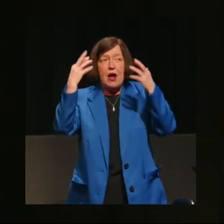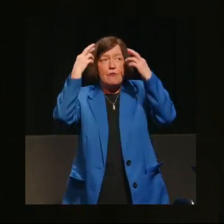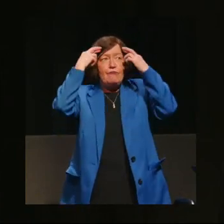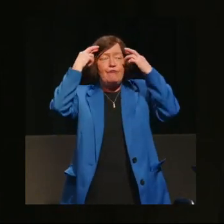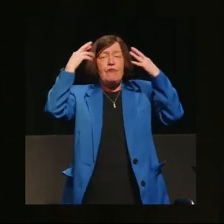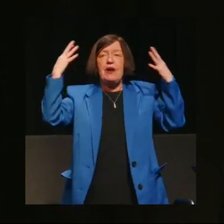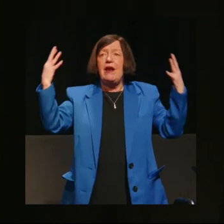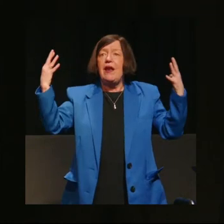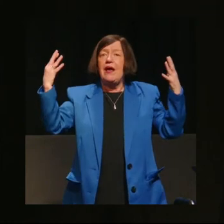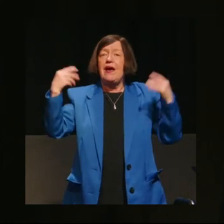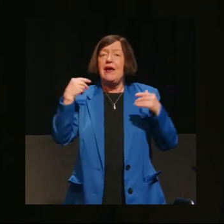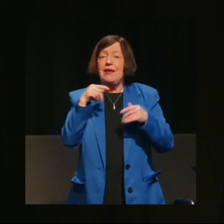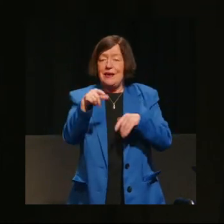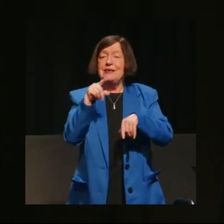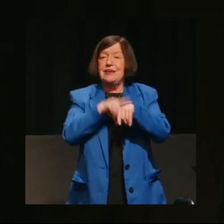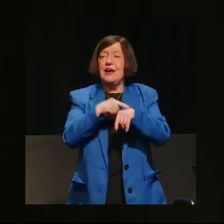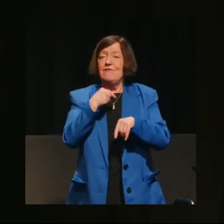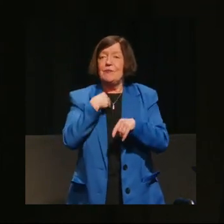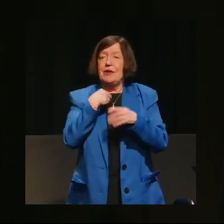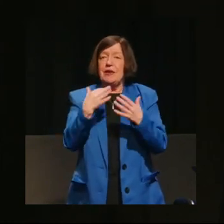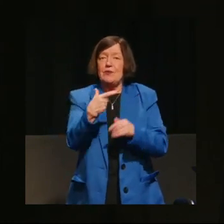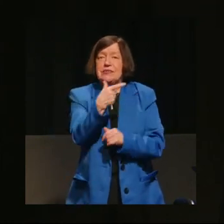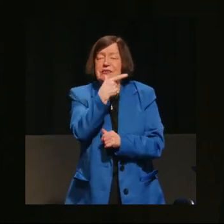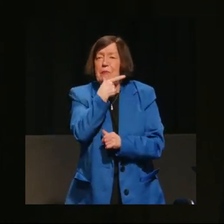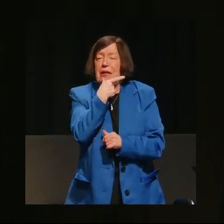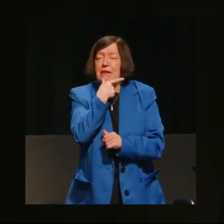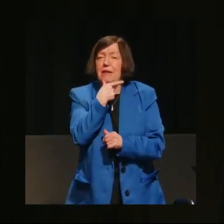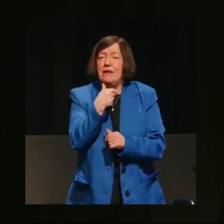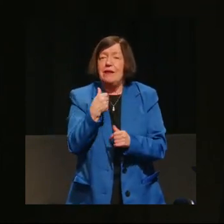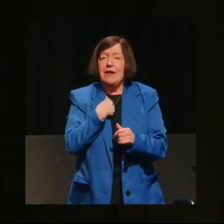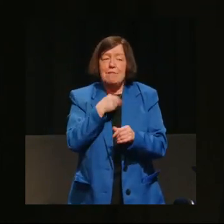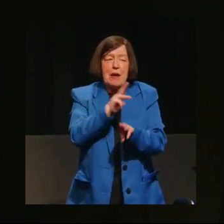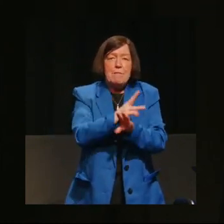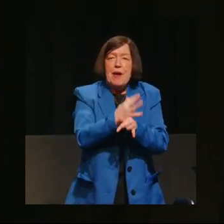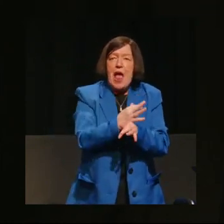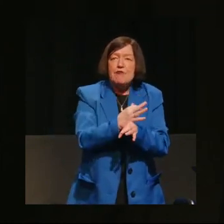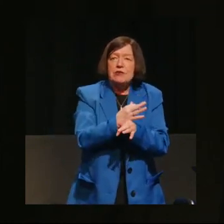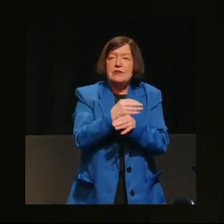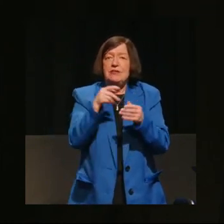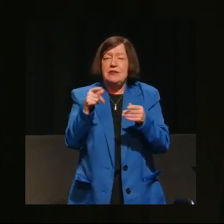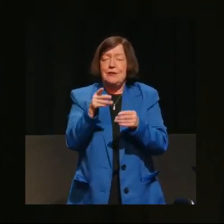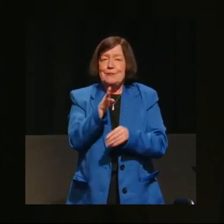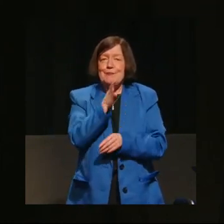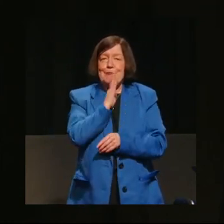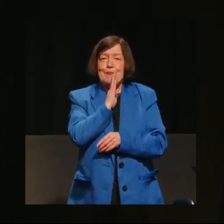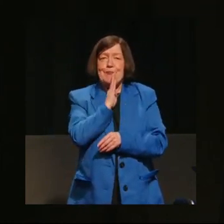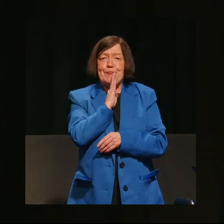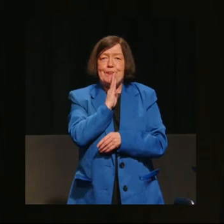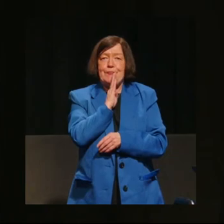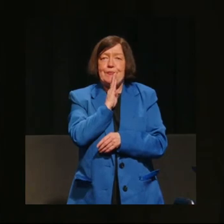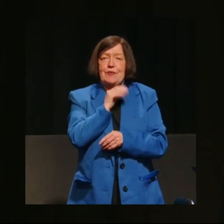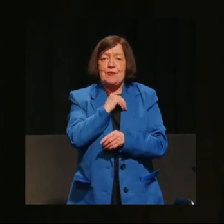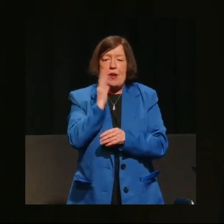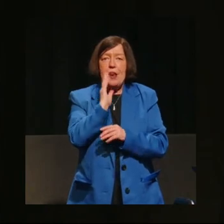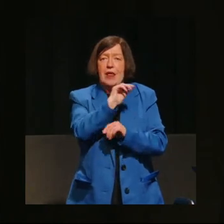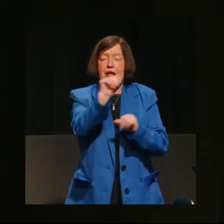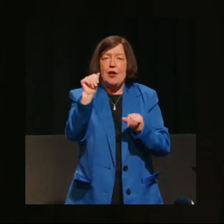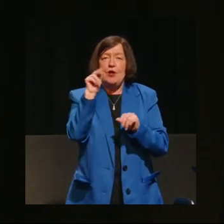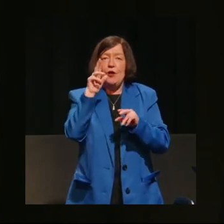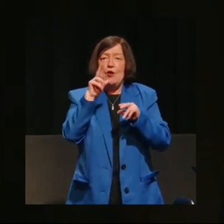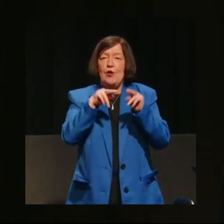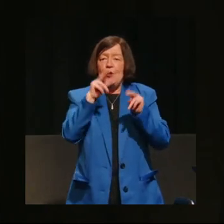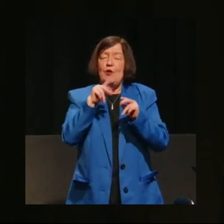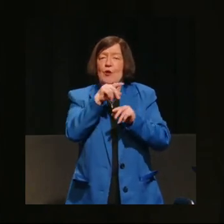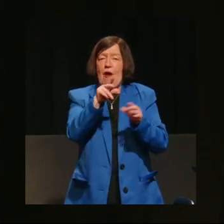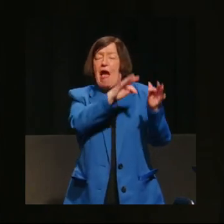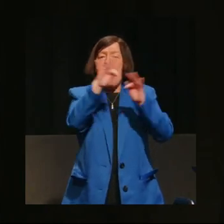realize that it might be time for me to speak where my parents stayed stumm in order to let their new